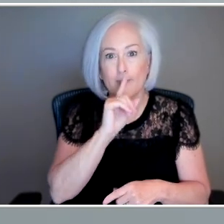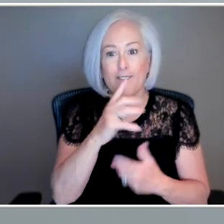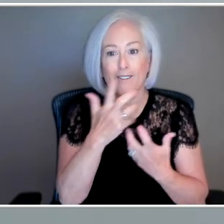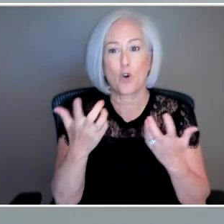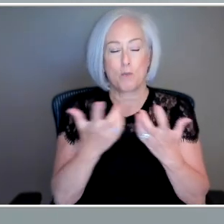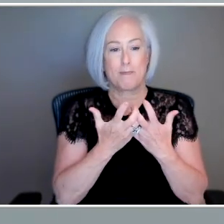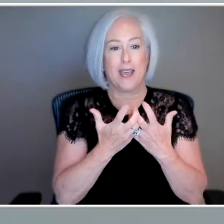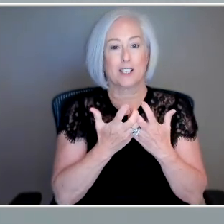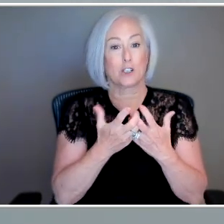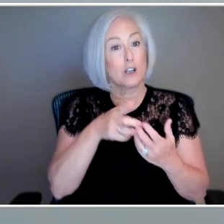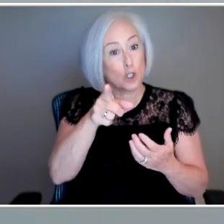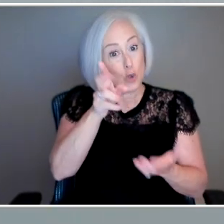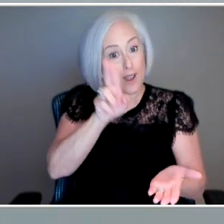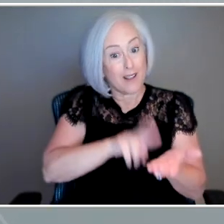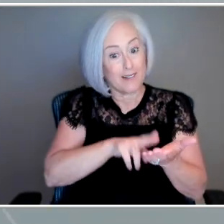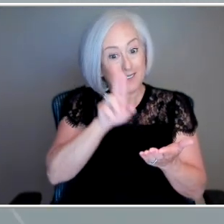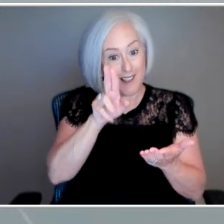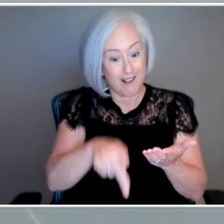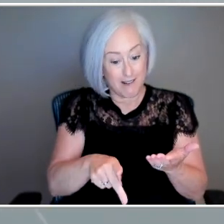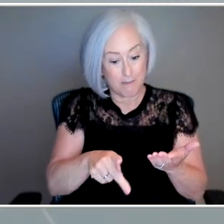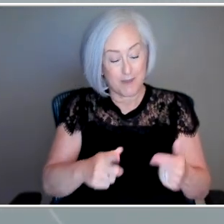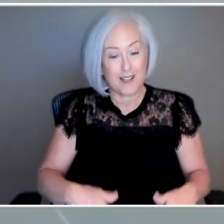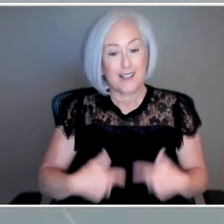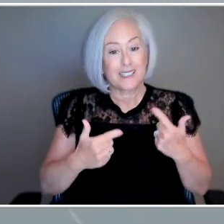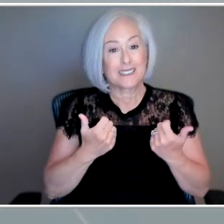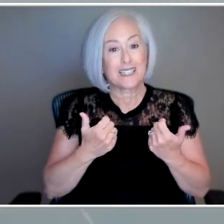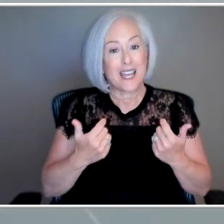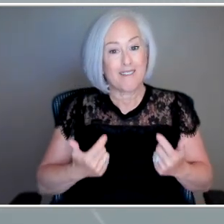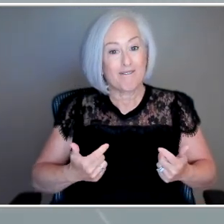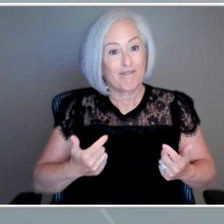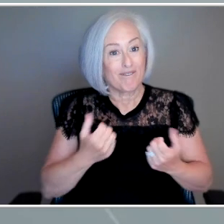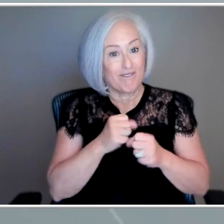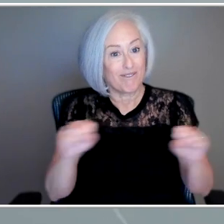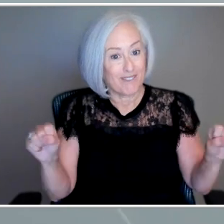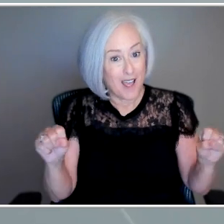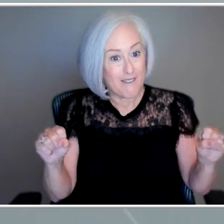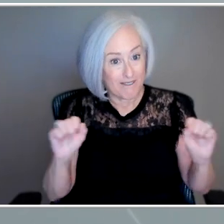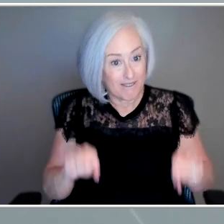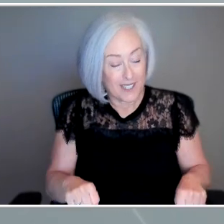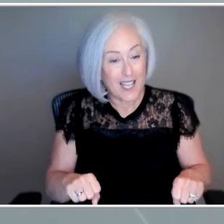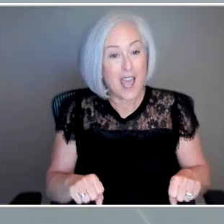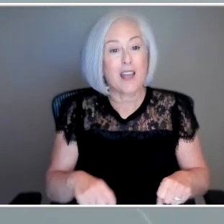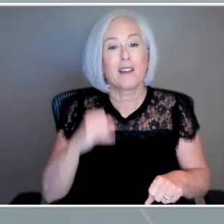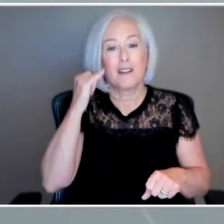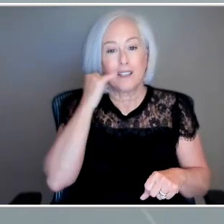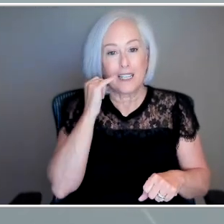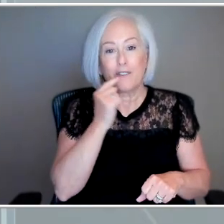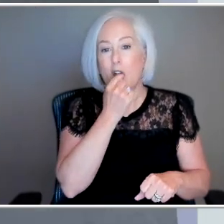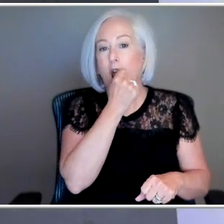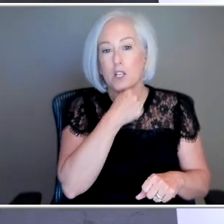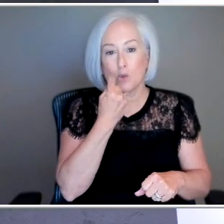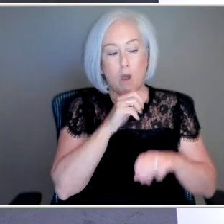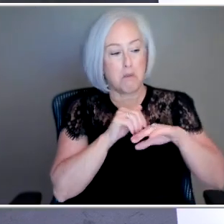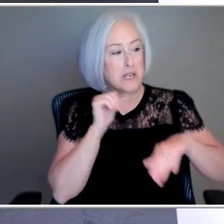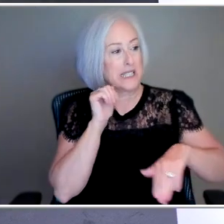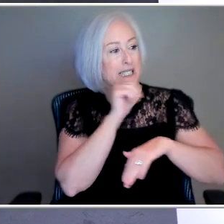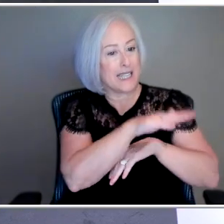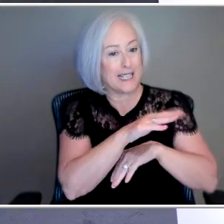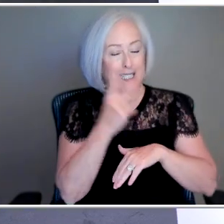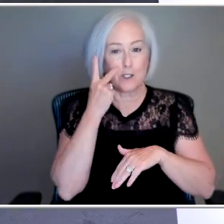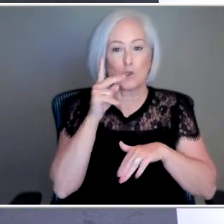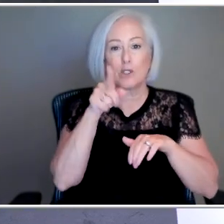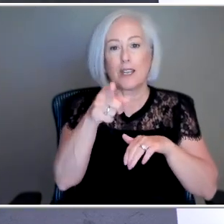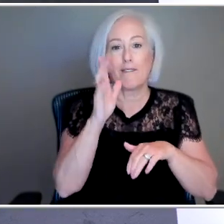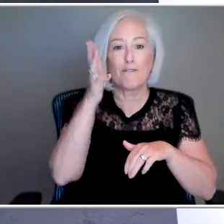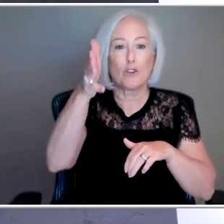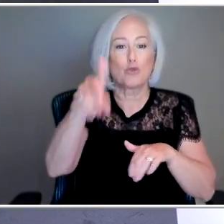life. Again, you swab it, you put it in an envelope, you send it back, and boom, poof, you're on the registry and can really step up and save somebody. Adrian stayed